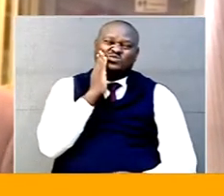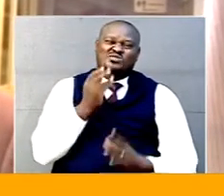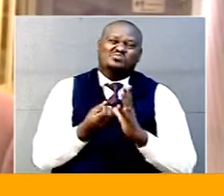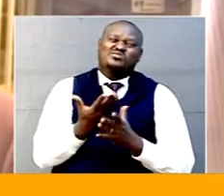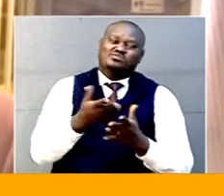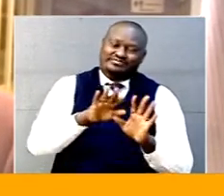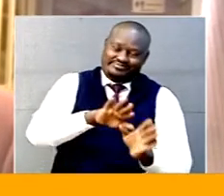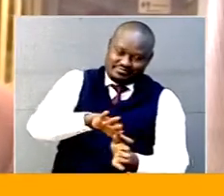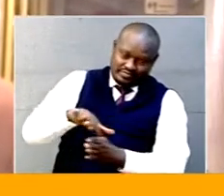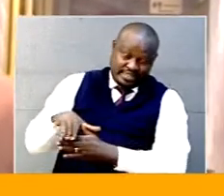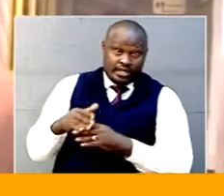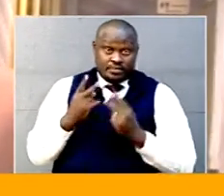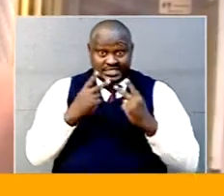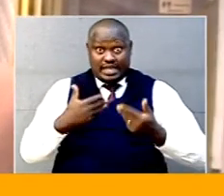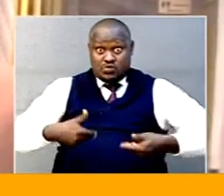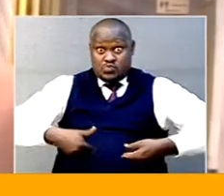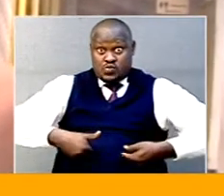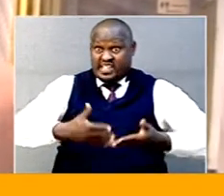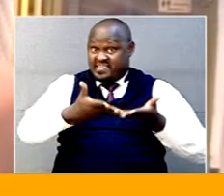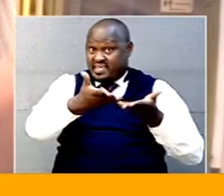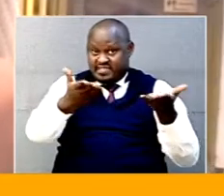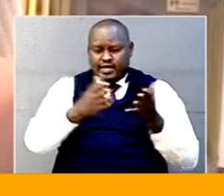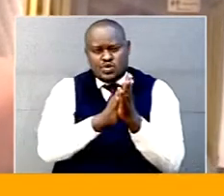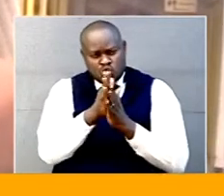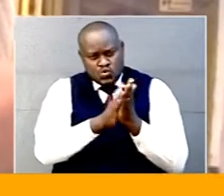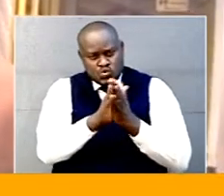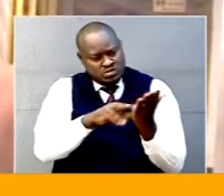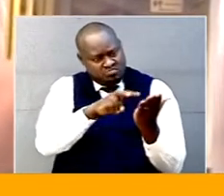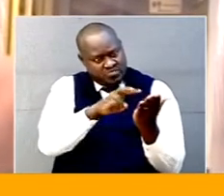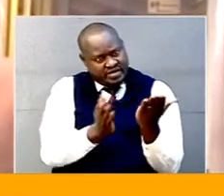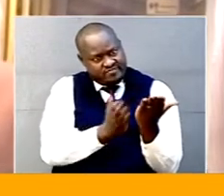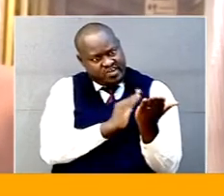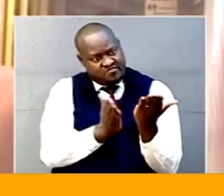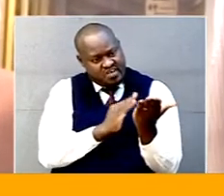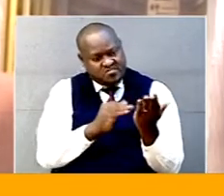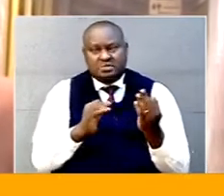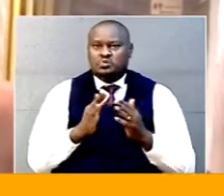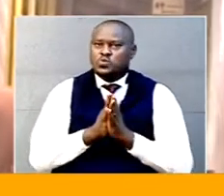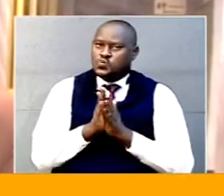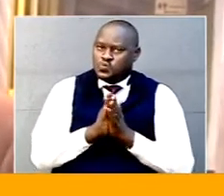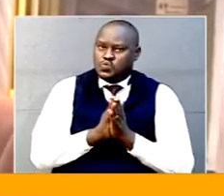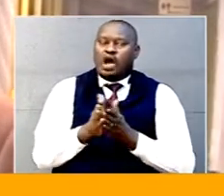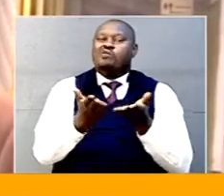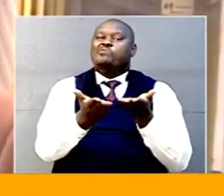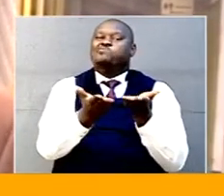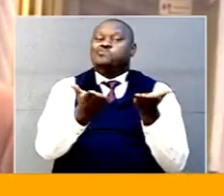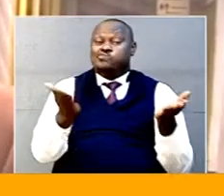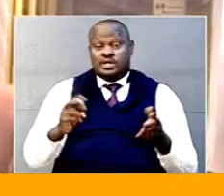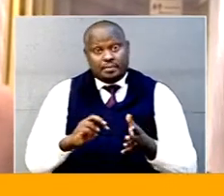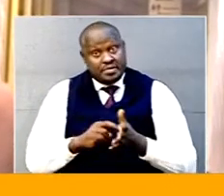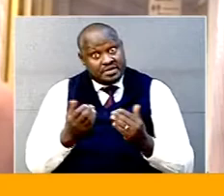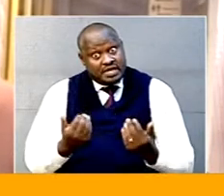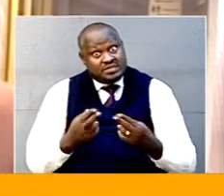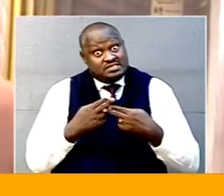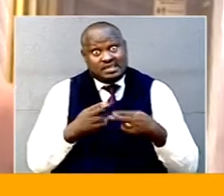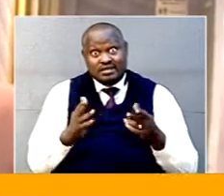new generation, the new era, is ready and willing to take on the challenge of reading. It's a challenge we need to take on if